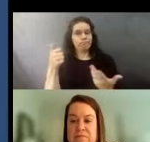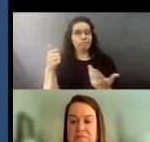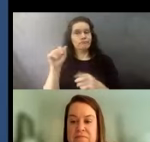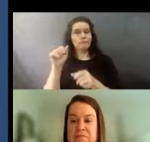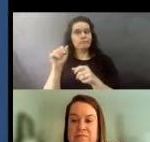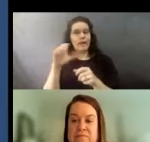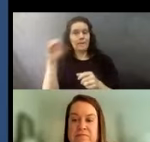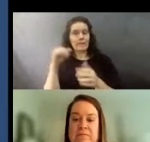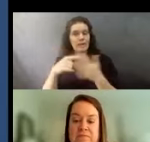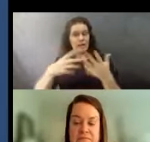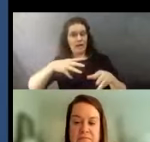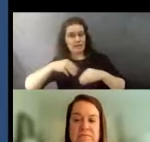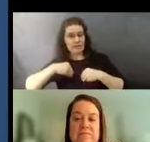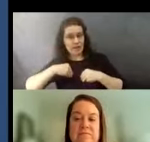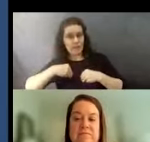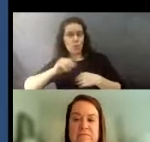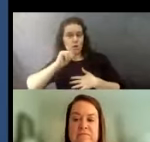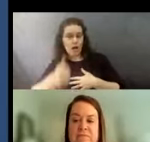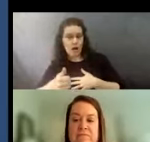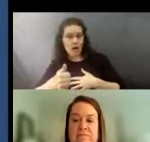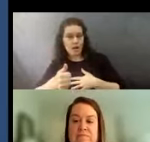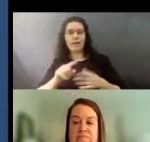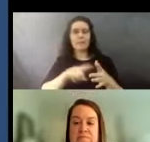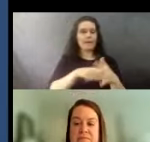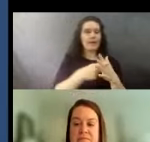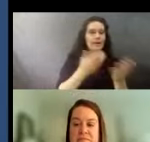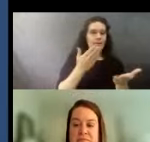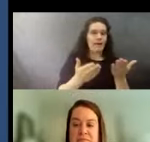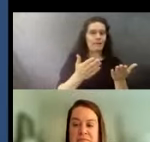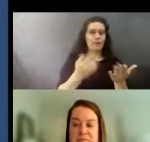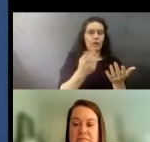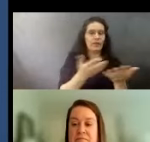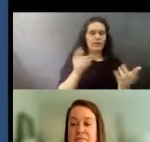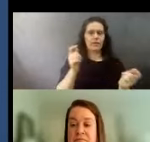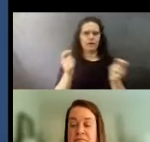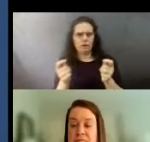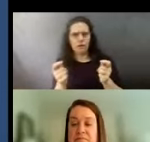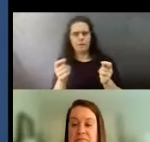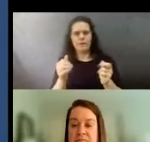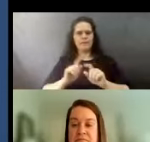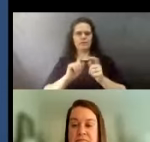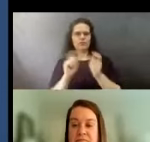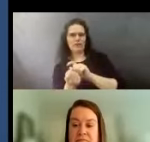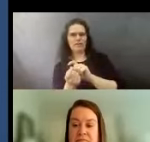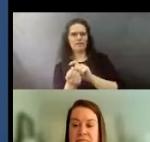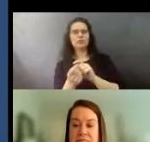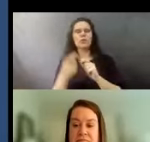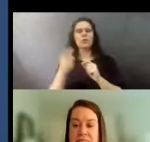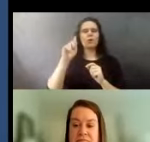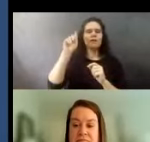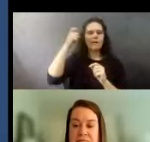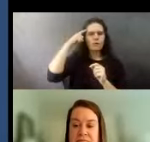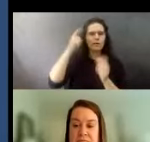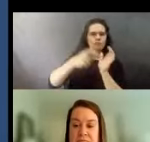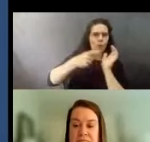changed as kind of the public guidance out there on masking requirements has changed. I